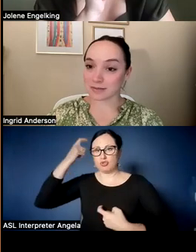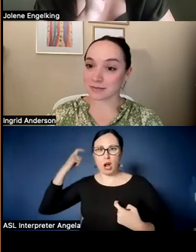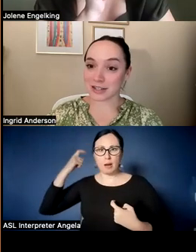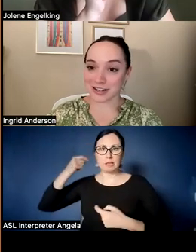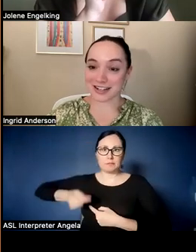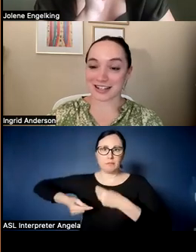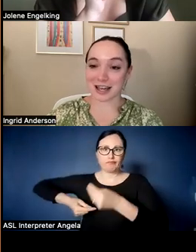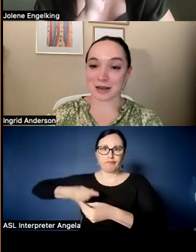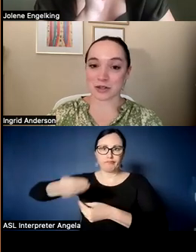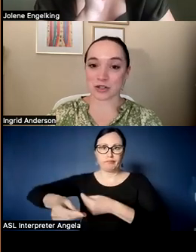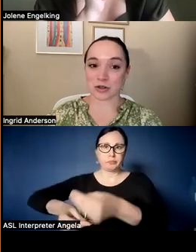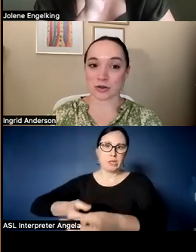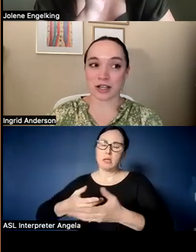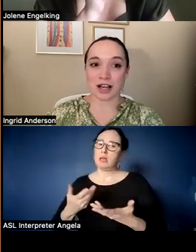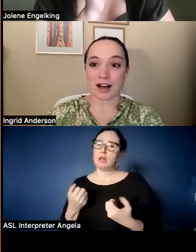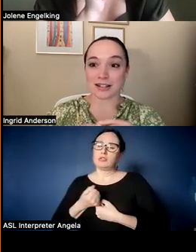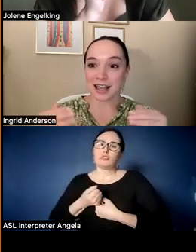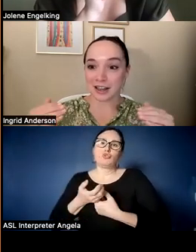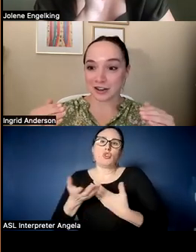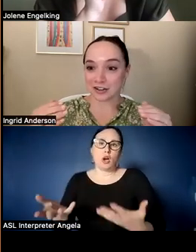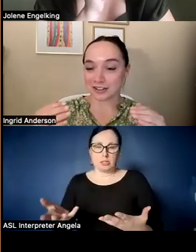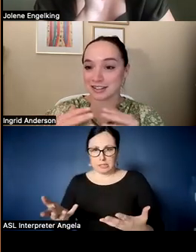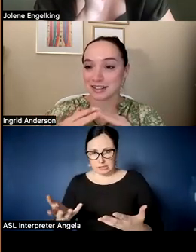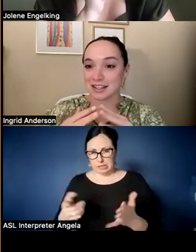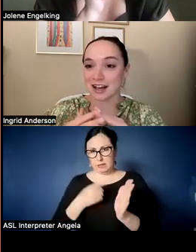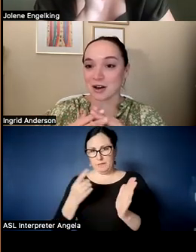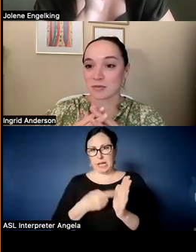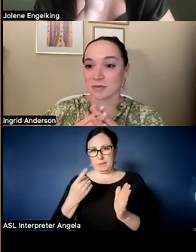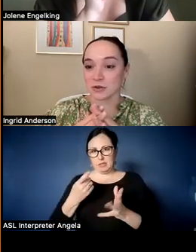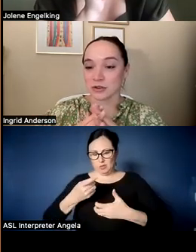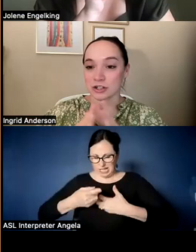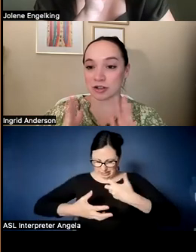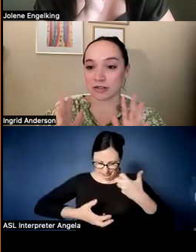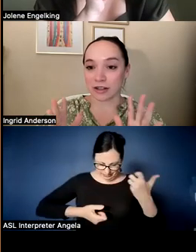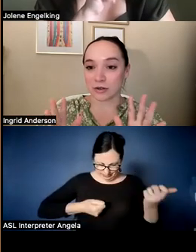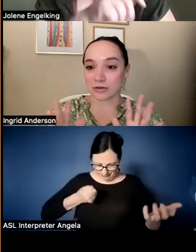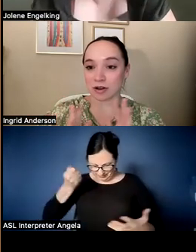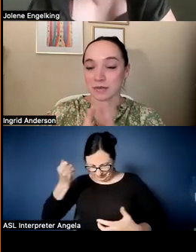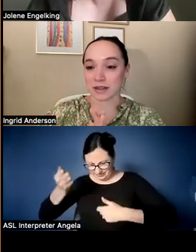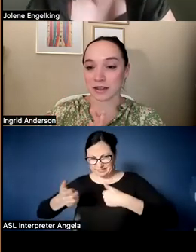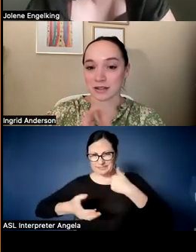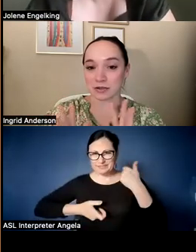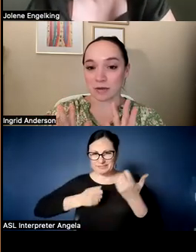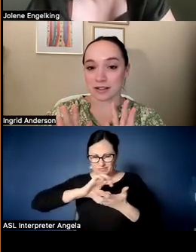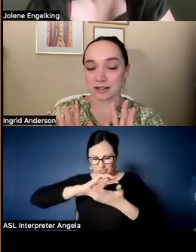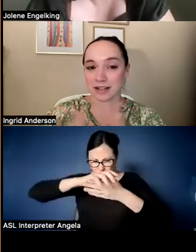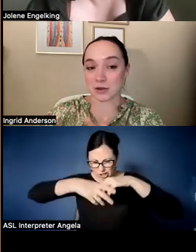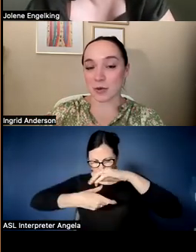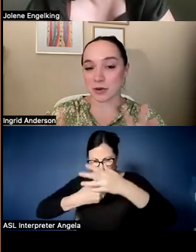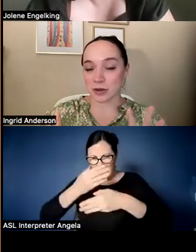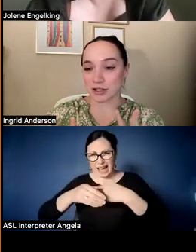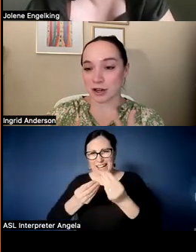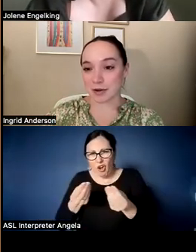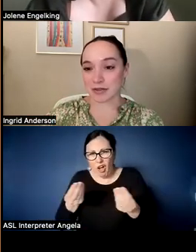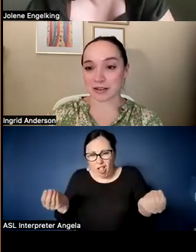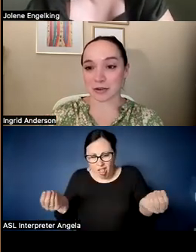work, exhausting at times, to untangle those traditional values from the lens of trauma. And so we hope